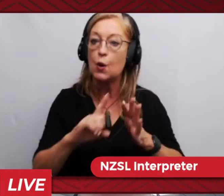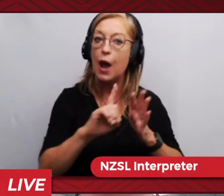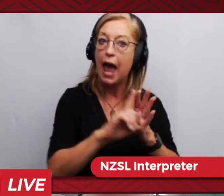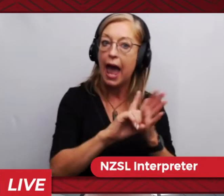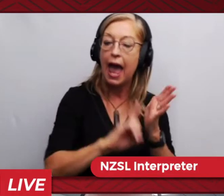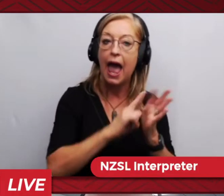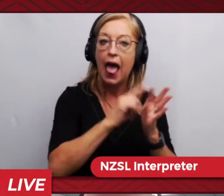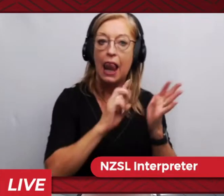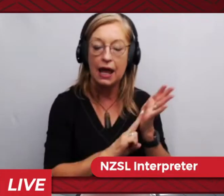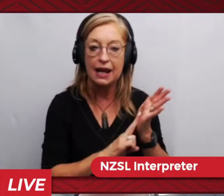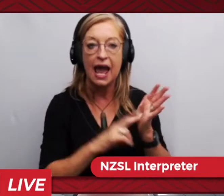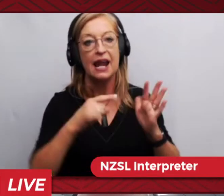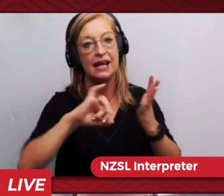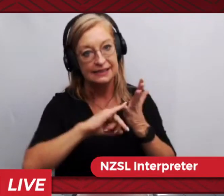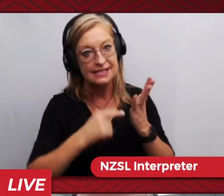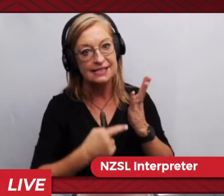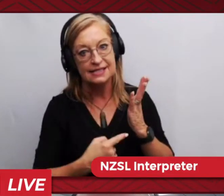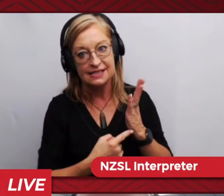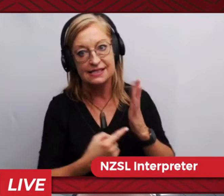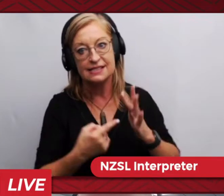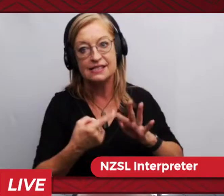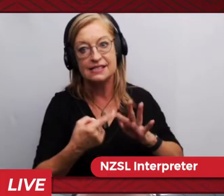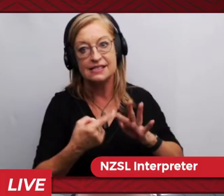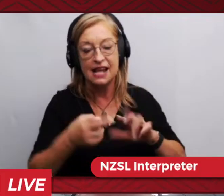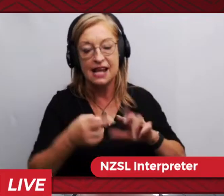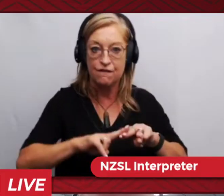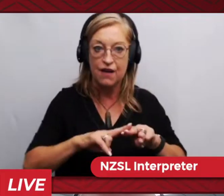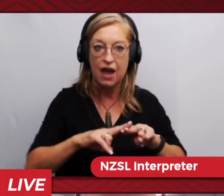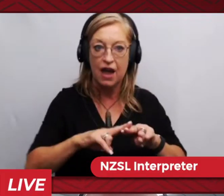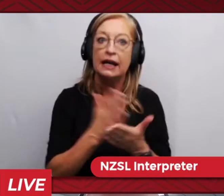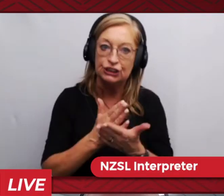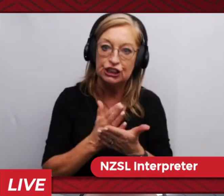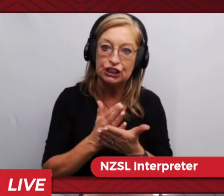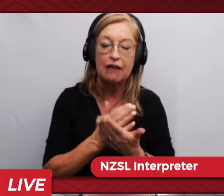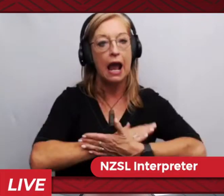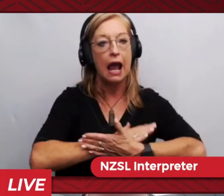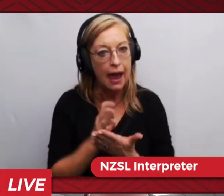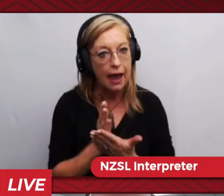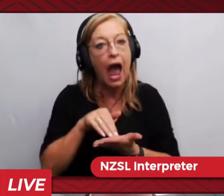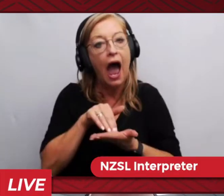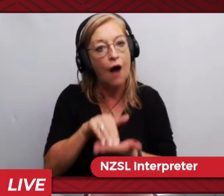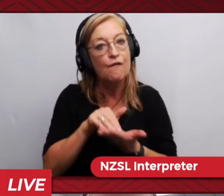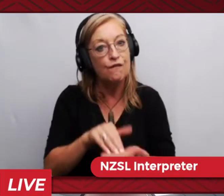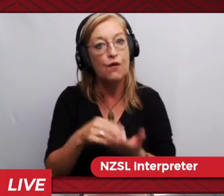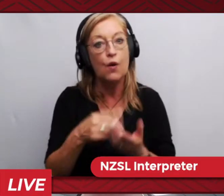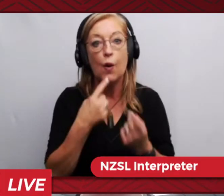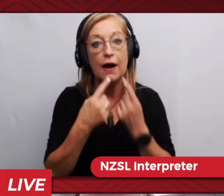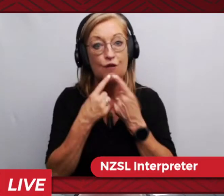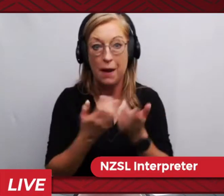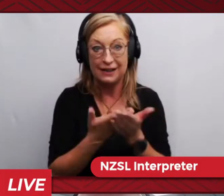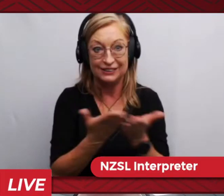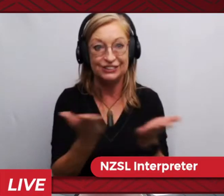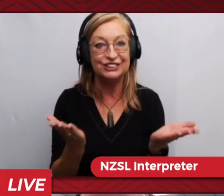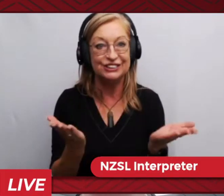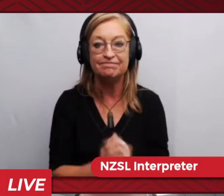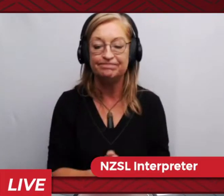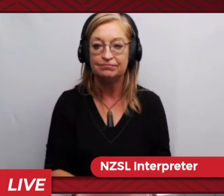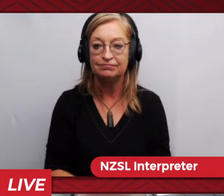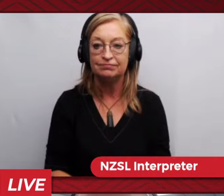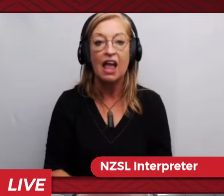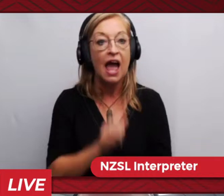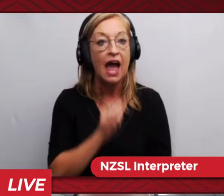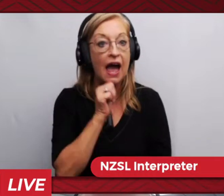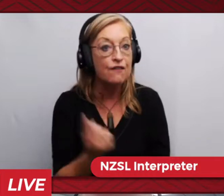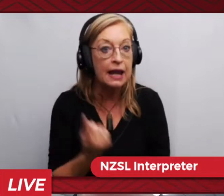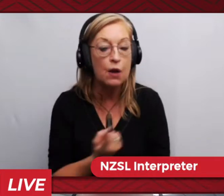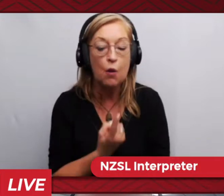today and sharing some very clear and helpful information. If anybody has any further